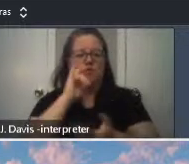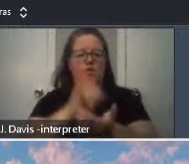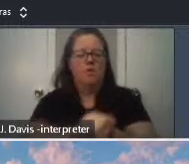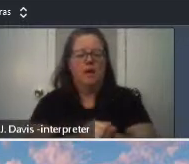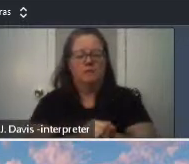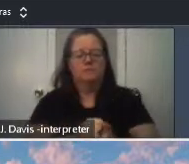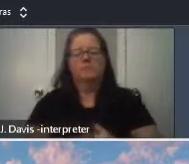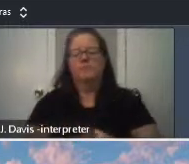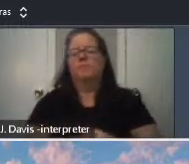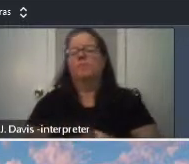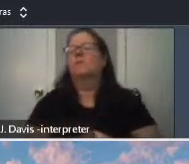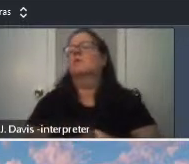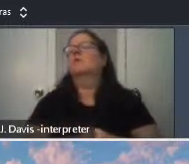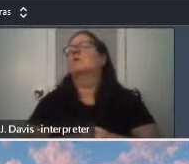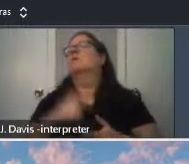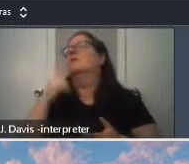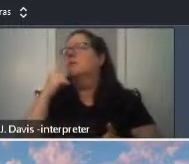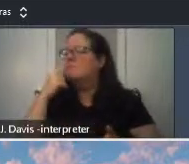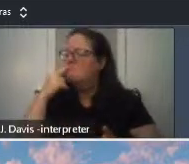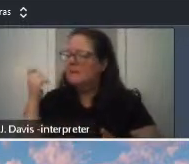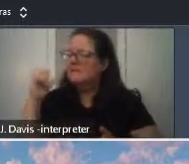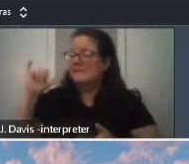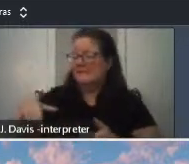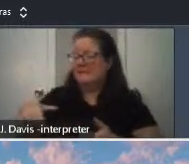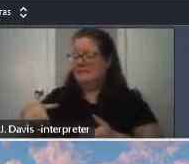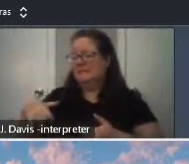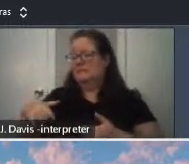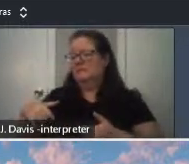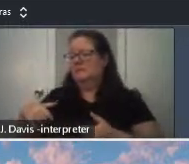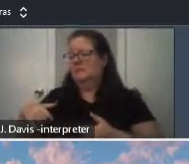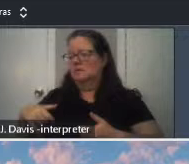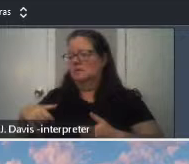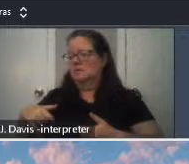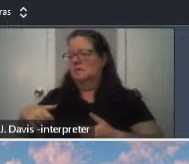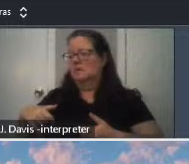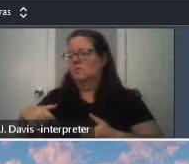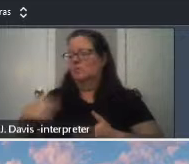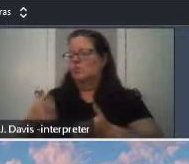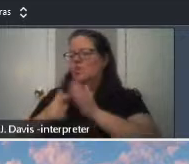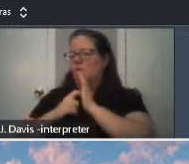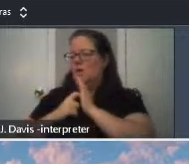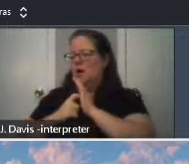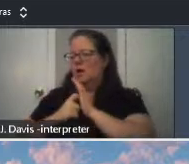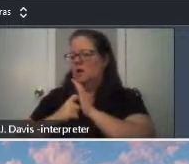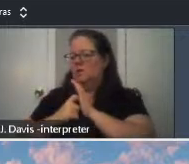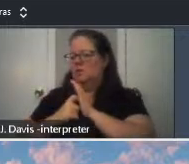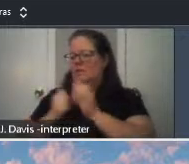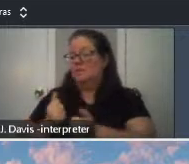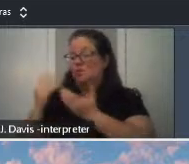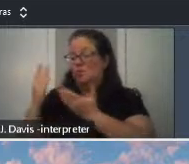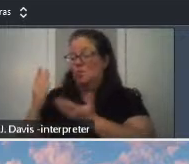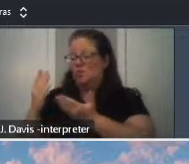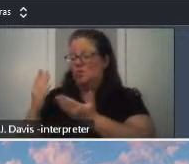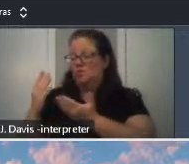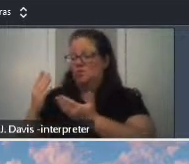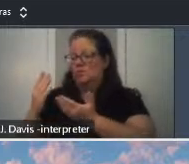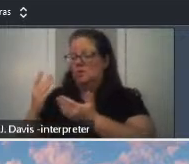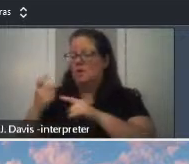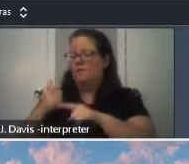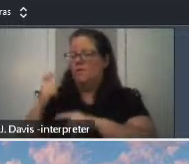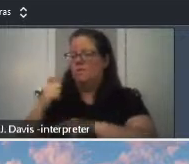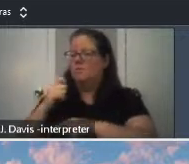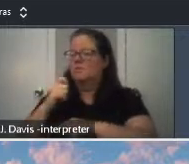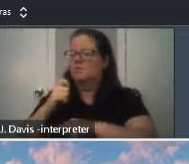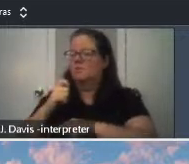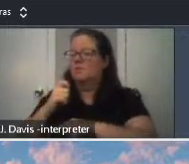Because if this request is approved, that would take this whole proposal out of the realm of